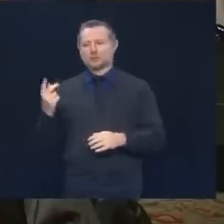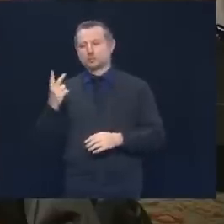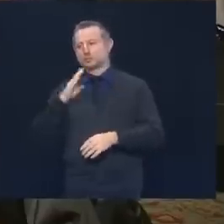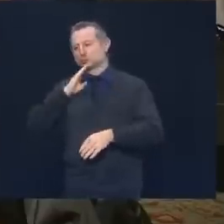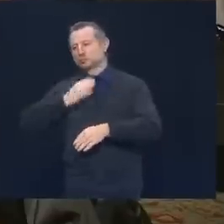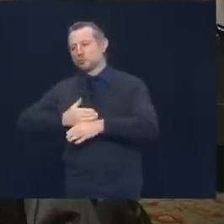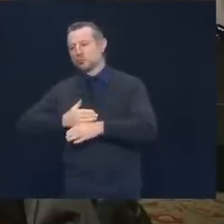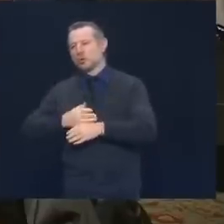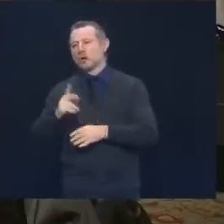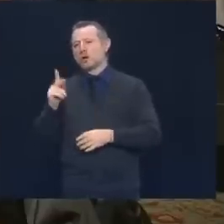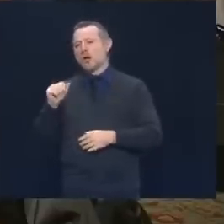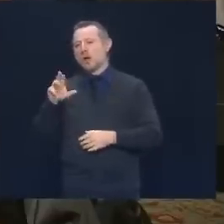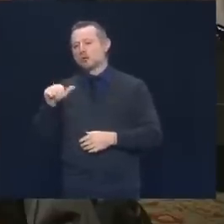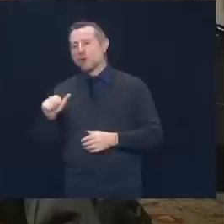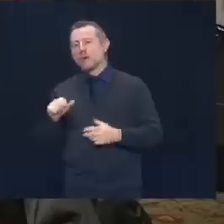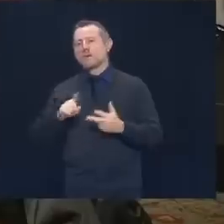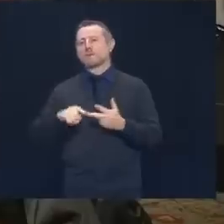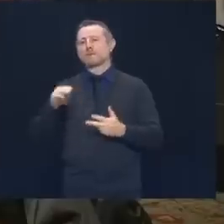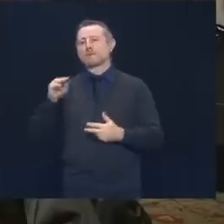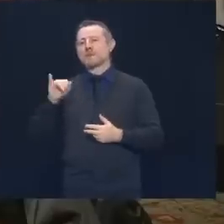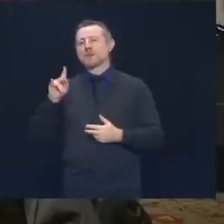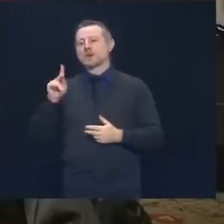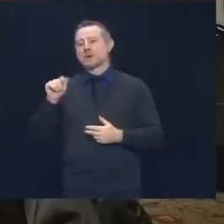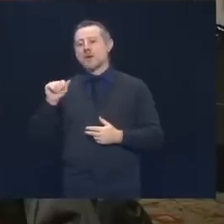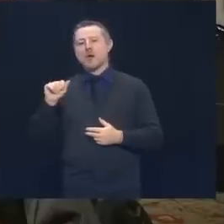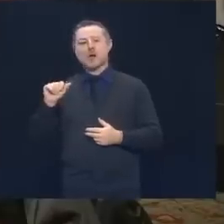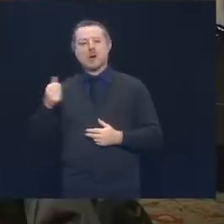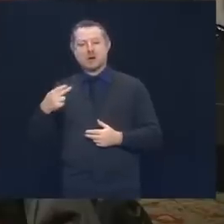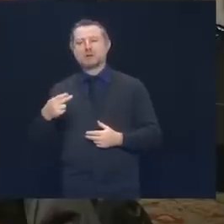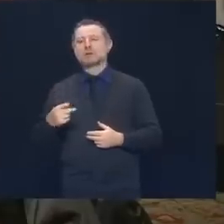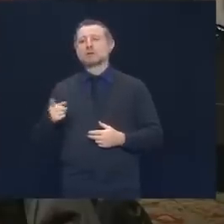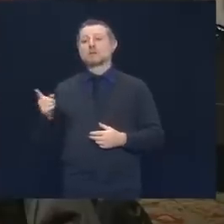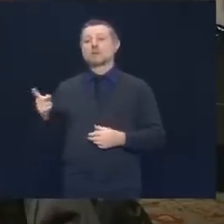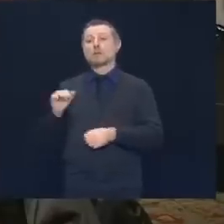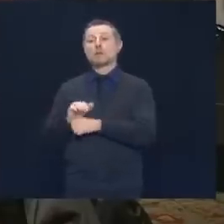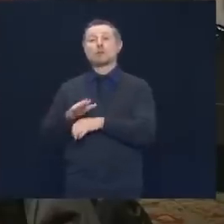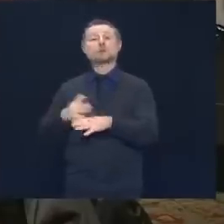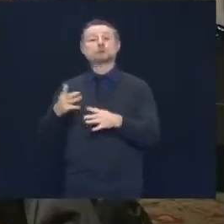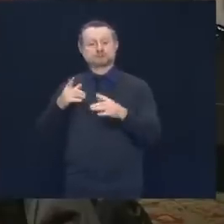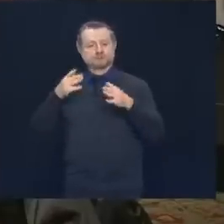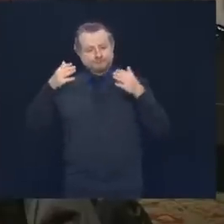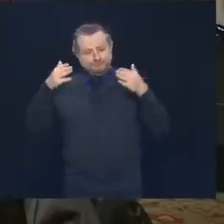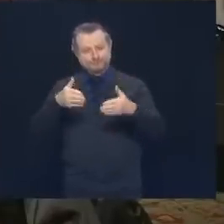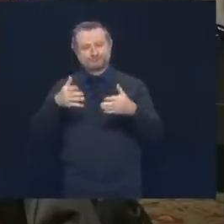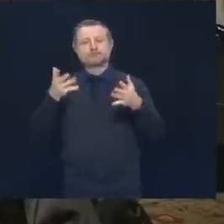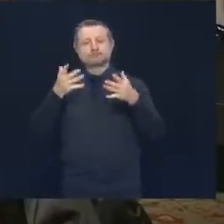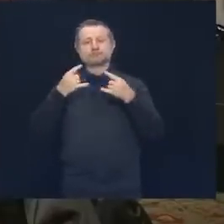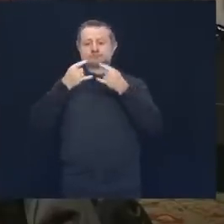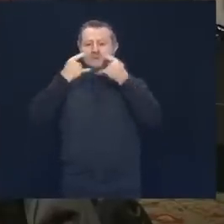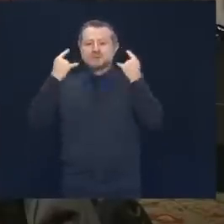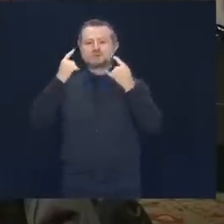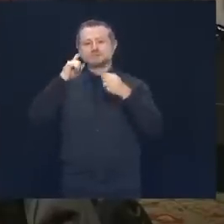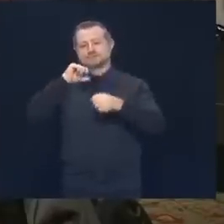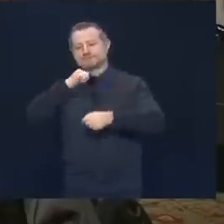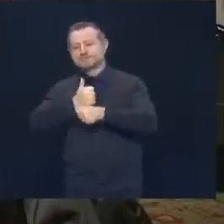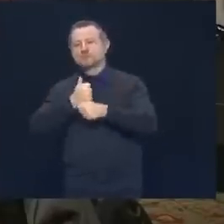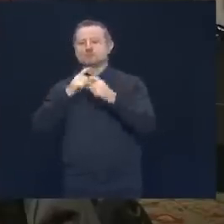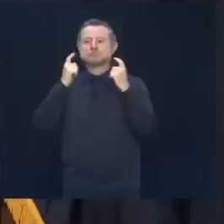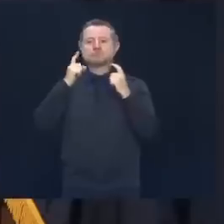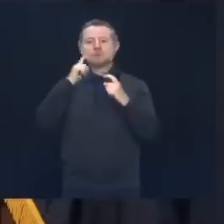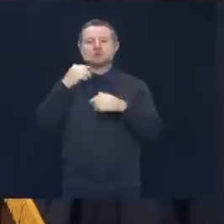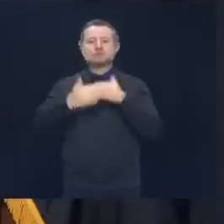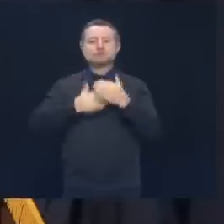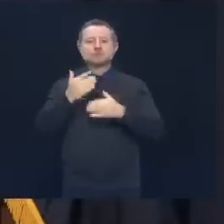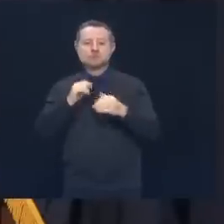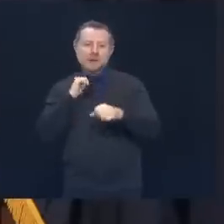Michaela. Mariah's been working on the mask up effort, and